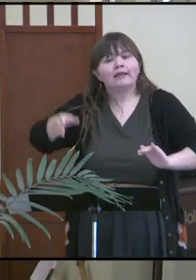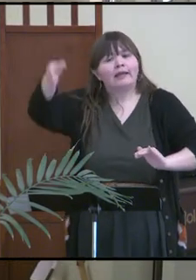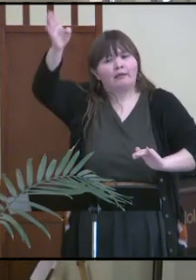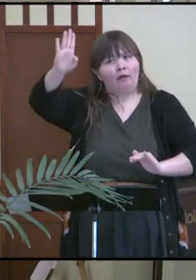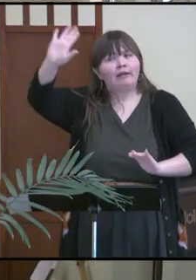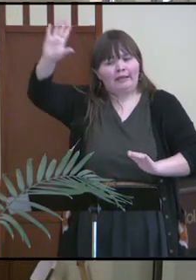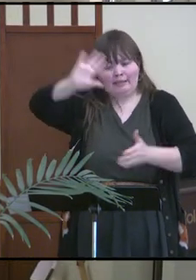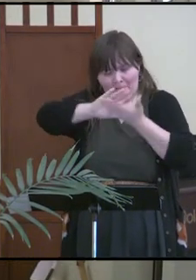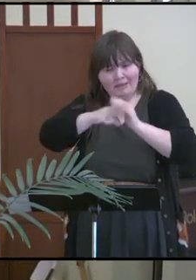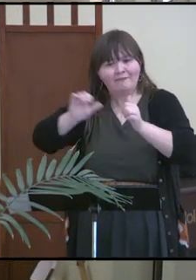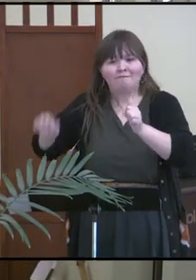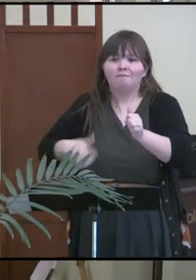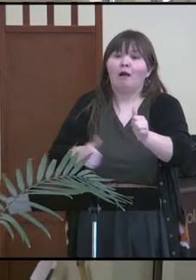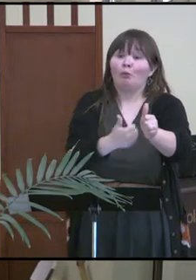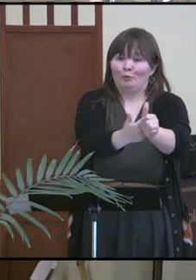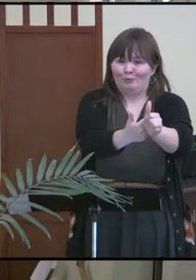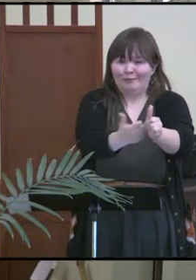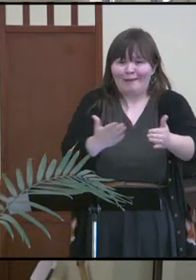Amen.